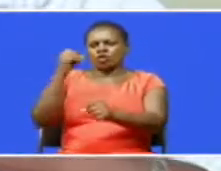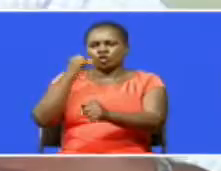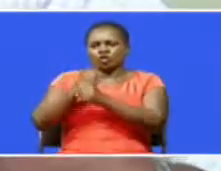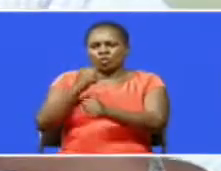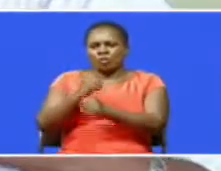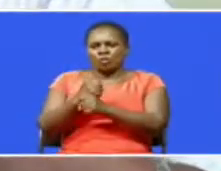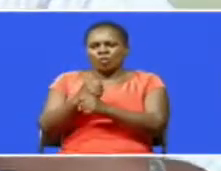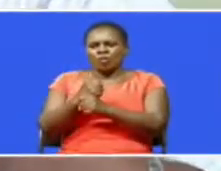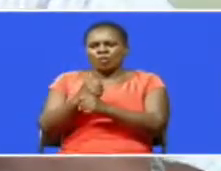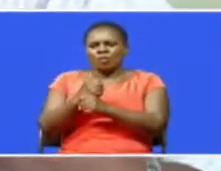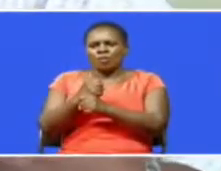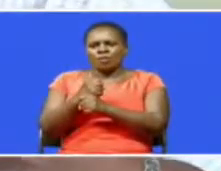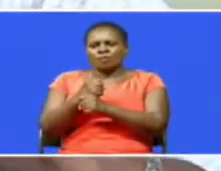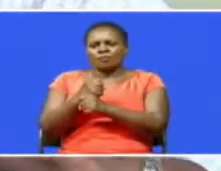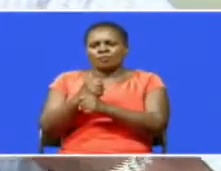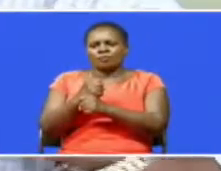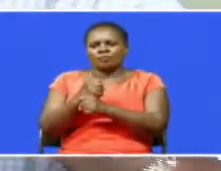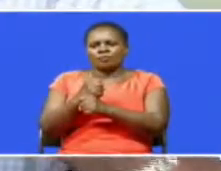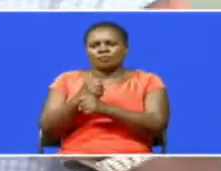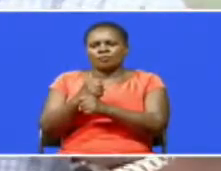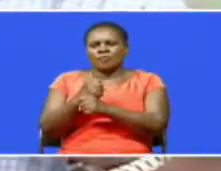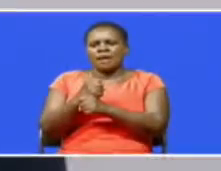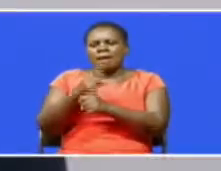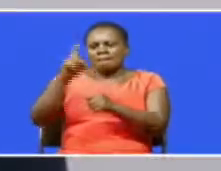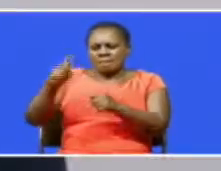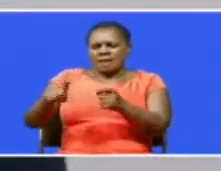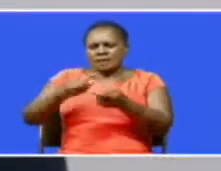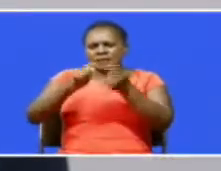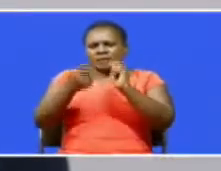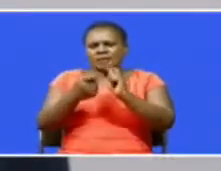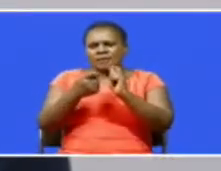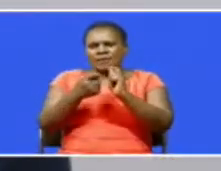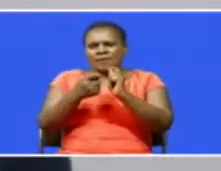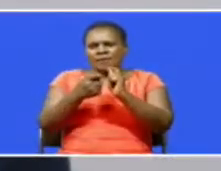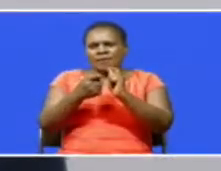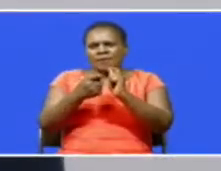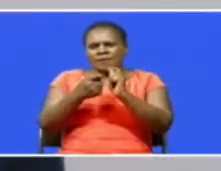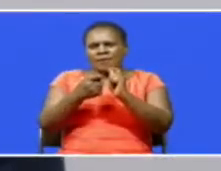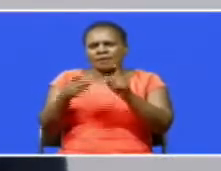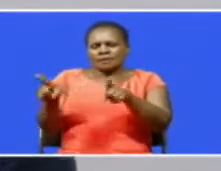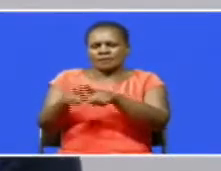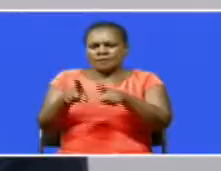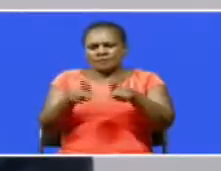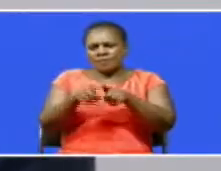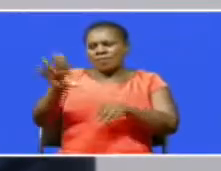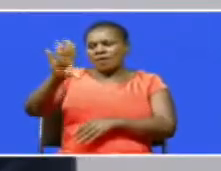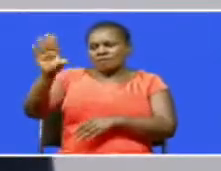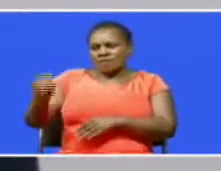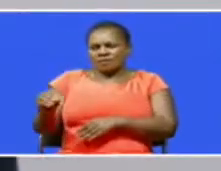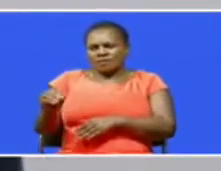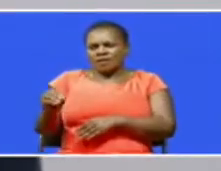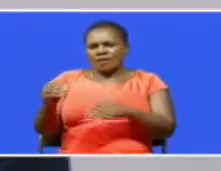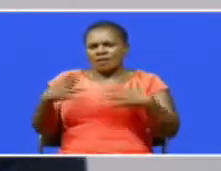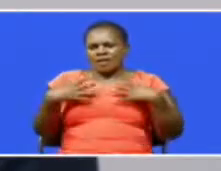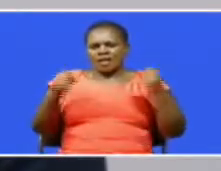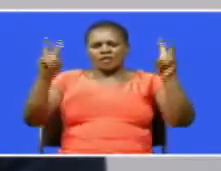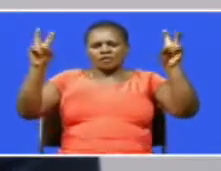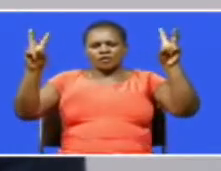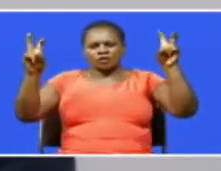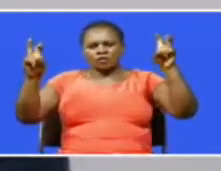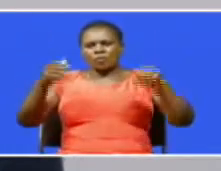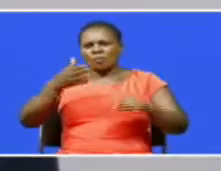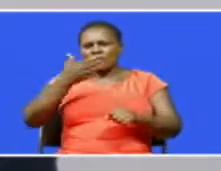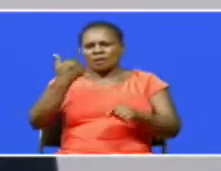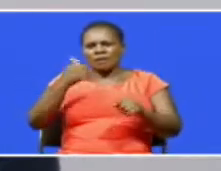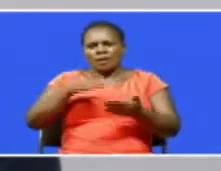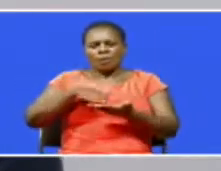jobs for all sorts of reasons. So we have to adjust. Likewise, in Africa itself, these health issues deserve